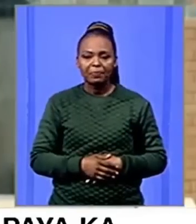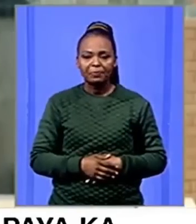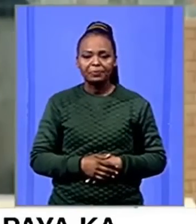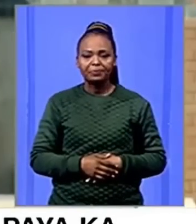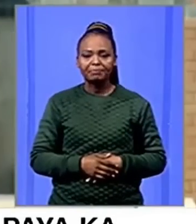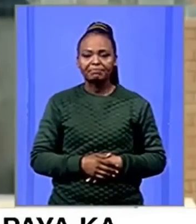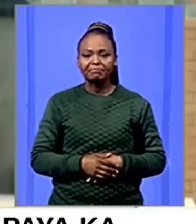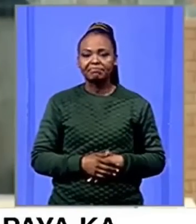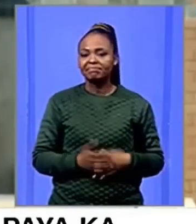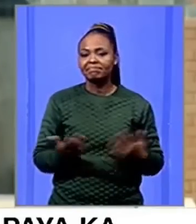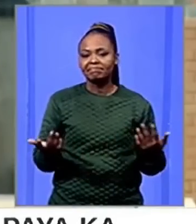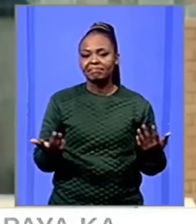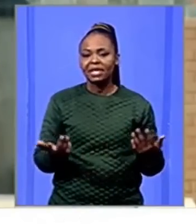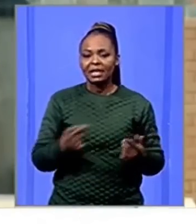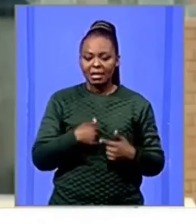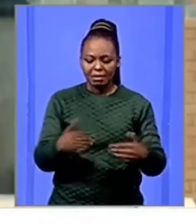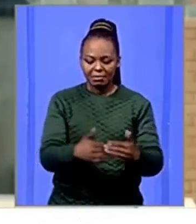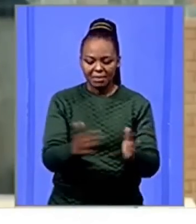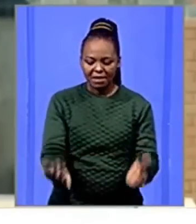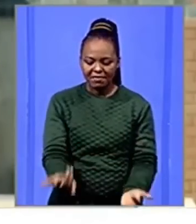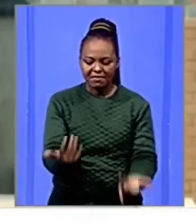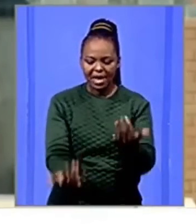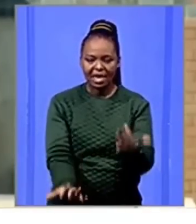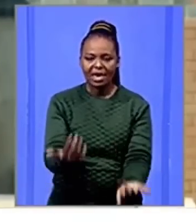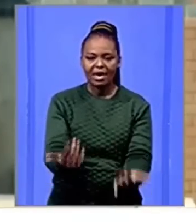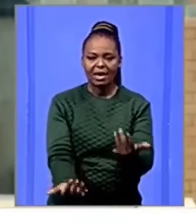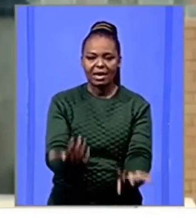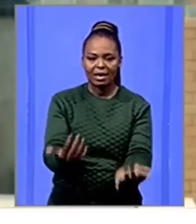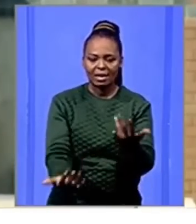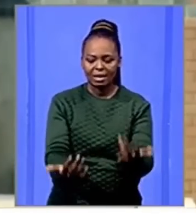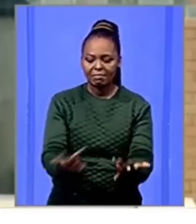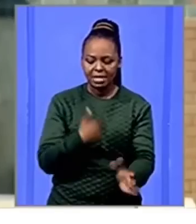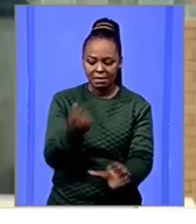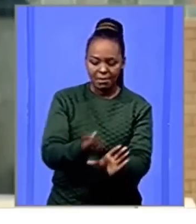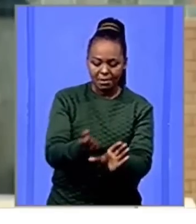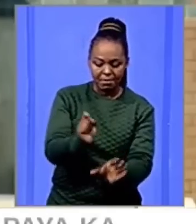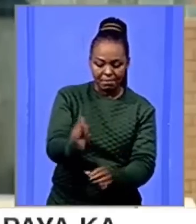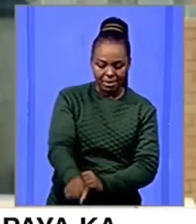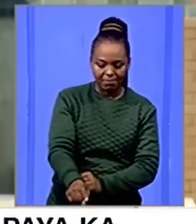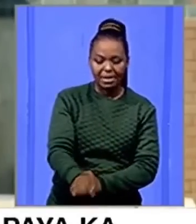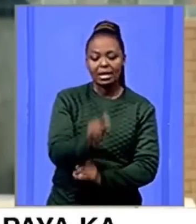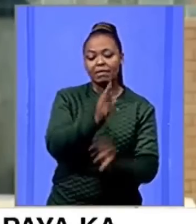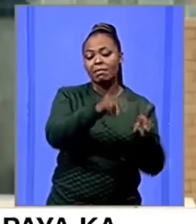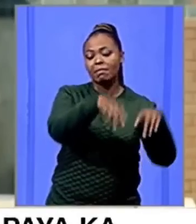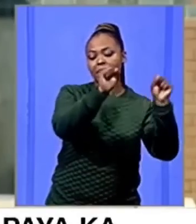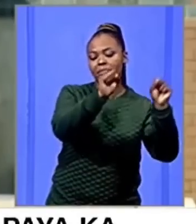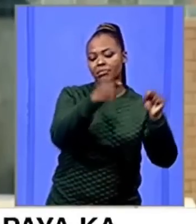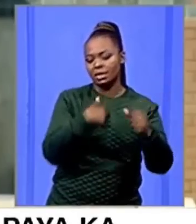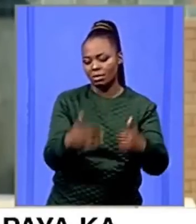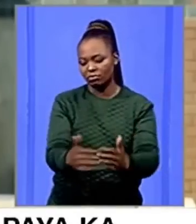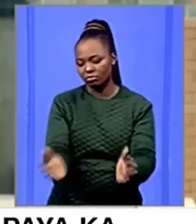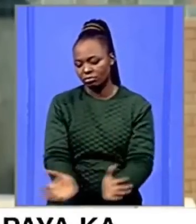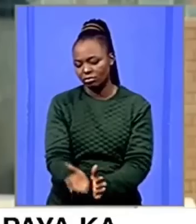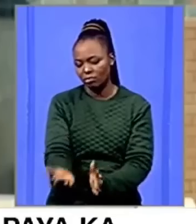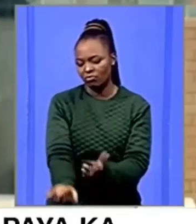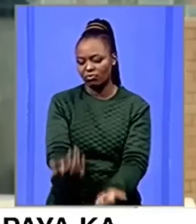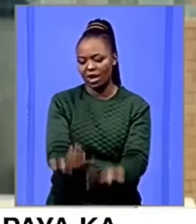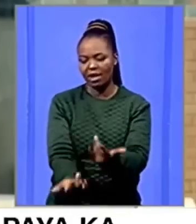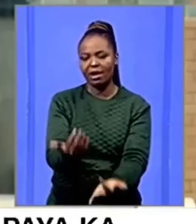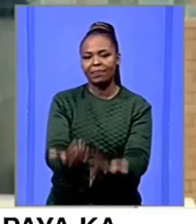fire. So I've prepared everything on the fire and then we can sit and eat. So that is basically your preparation and make easy dishes